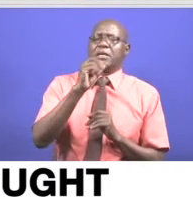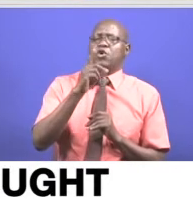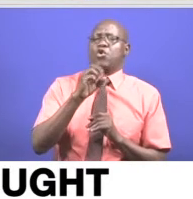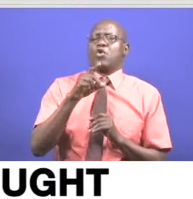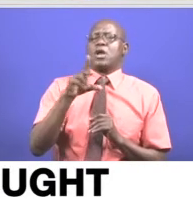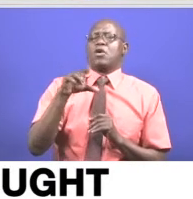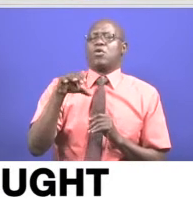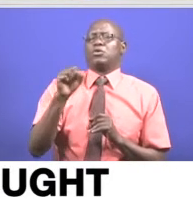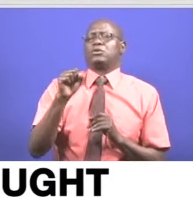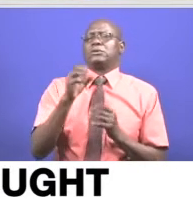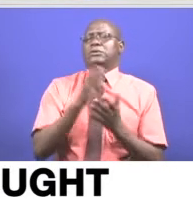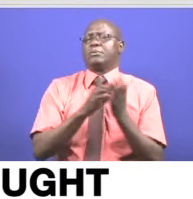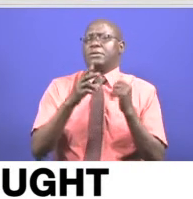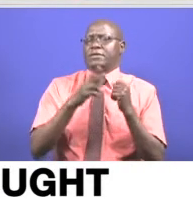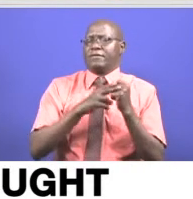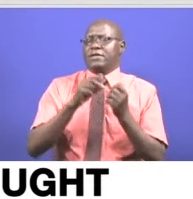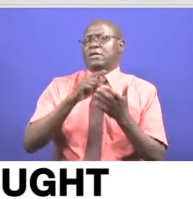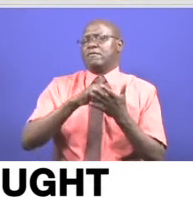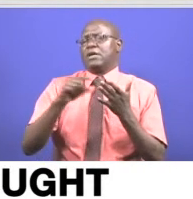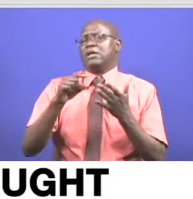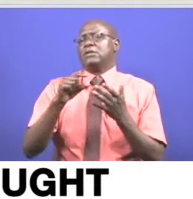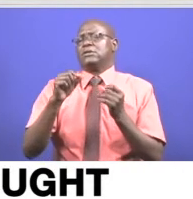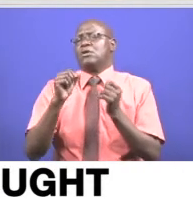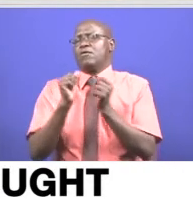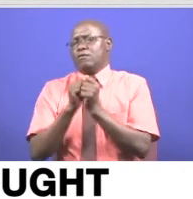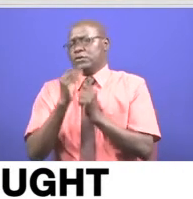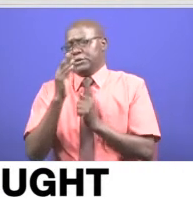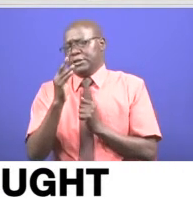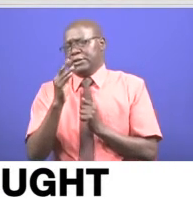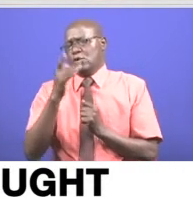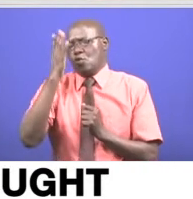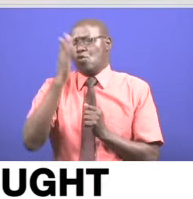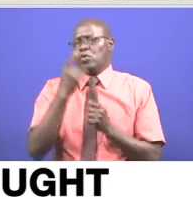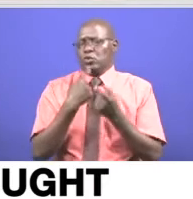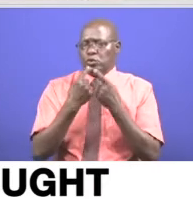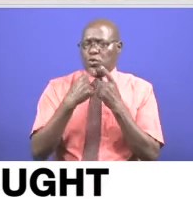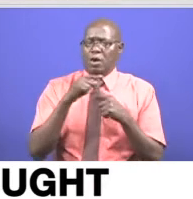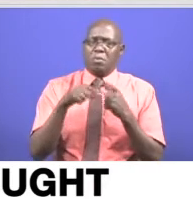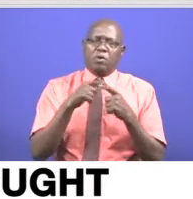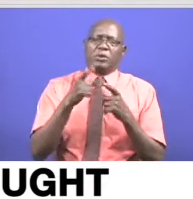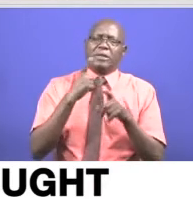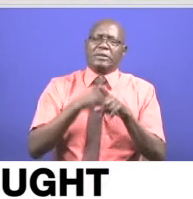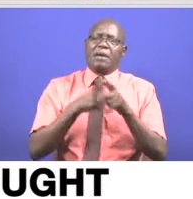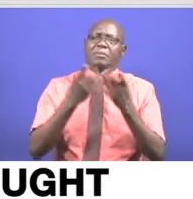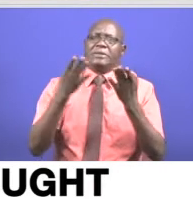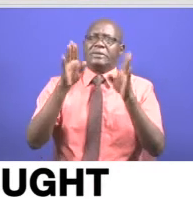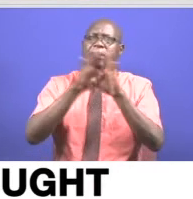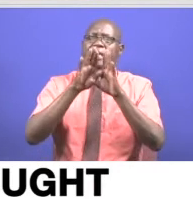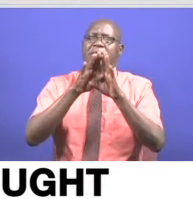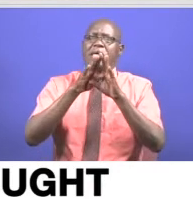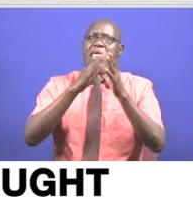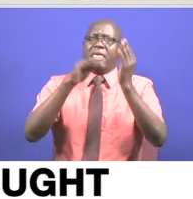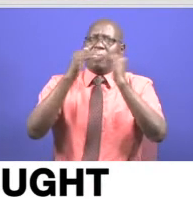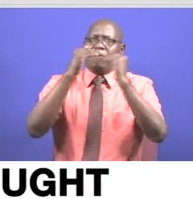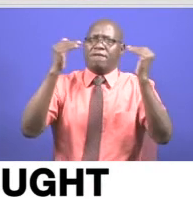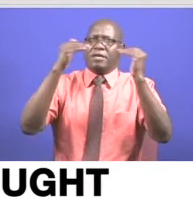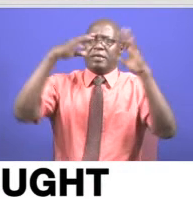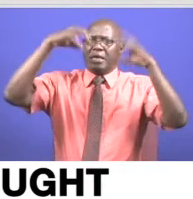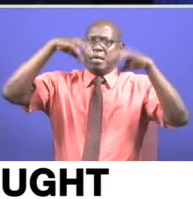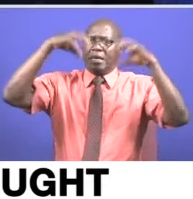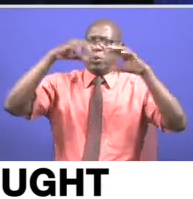verse 13 to 14, mm-hmm. when God talks of when he shuts the heavens and there's no rain,